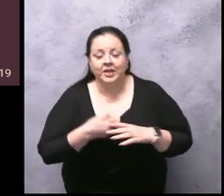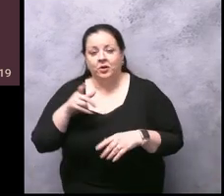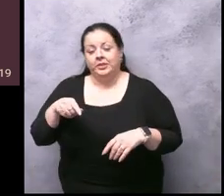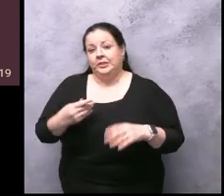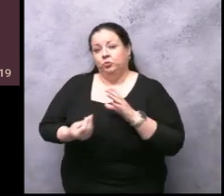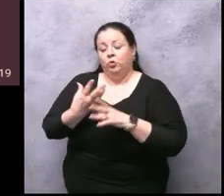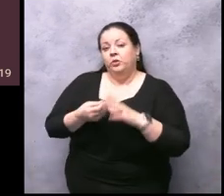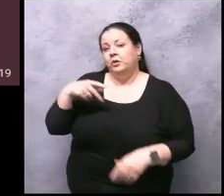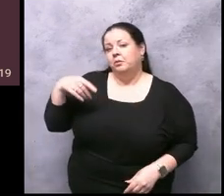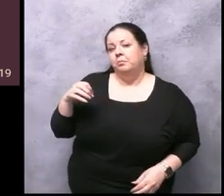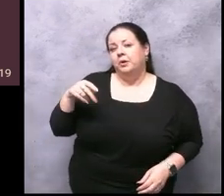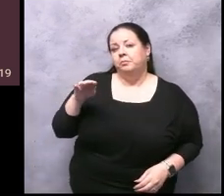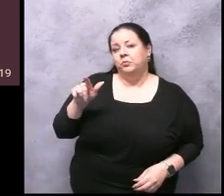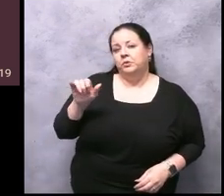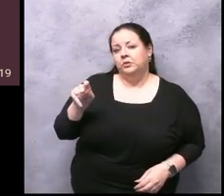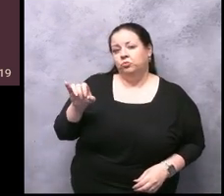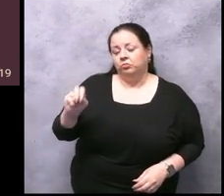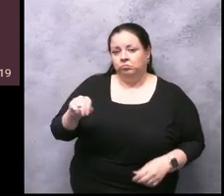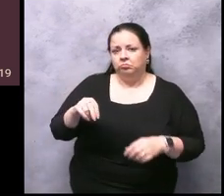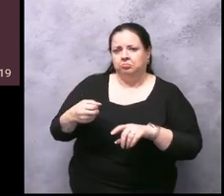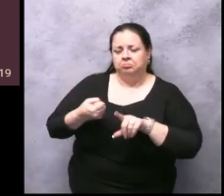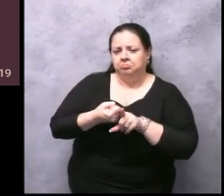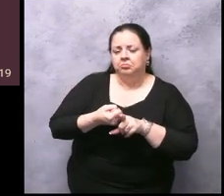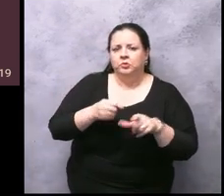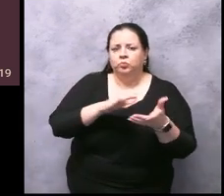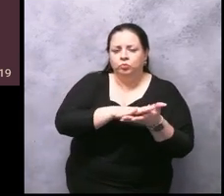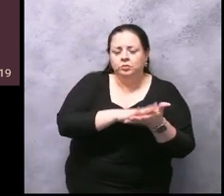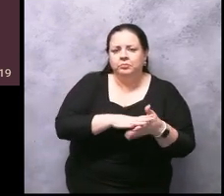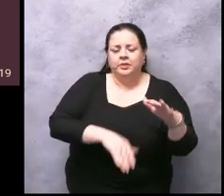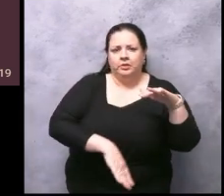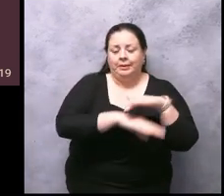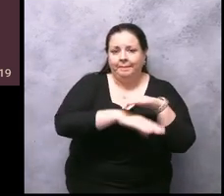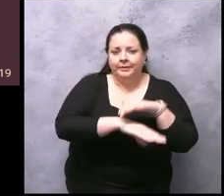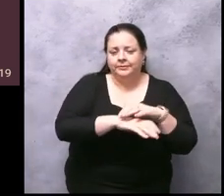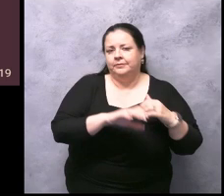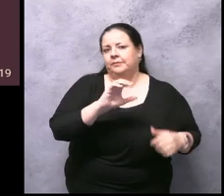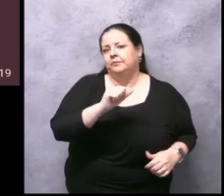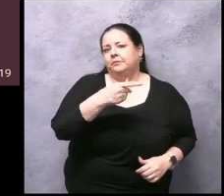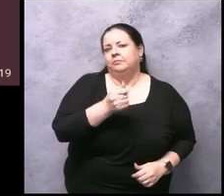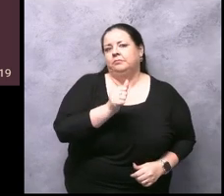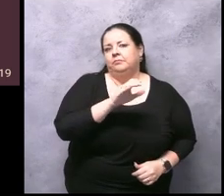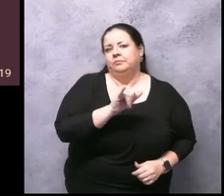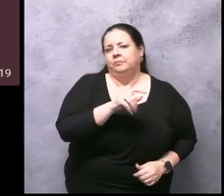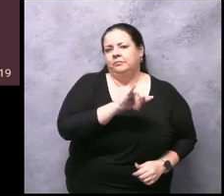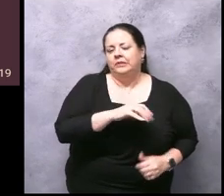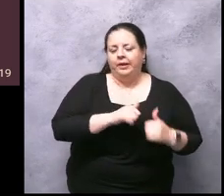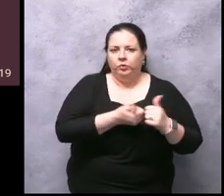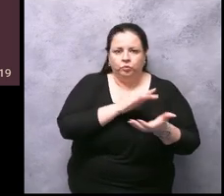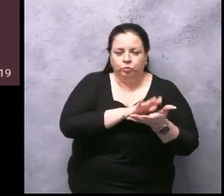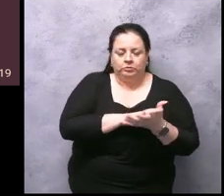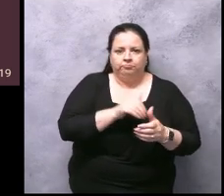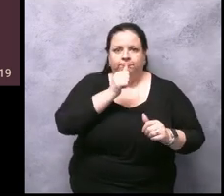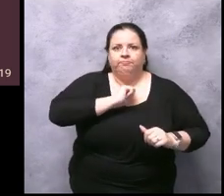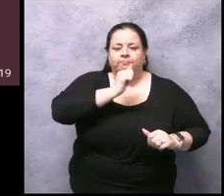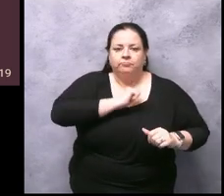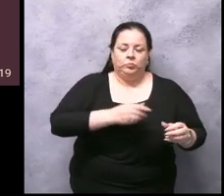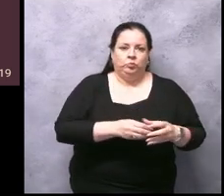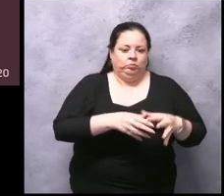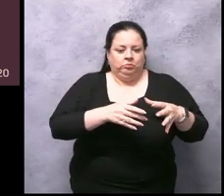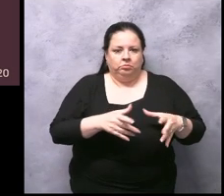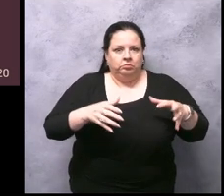relate to the schools and their capacities, and how much can the schools accommodate and handle this